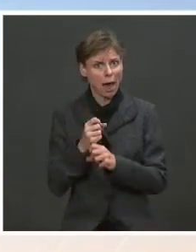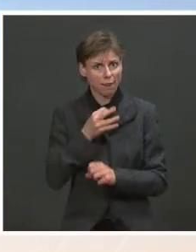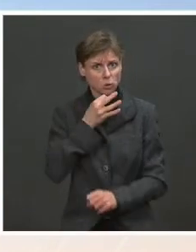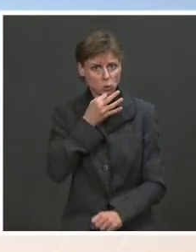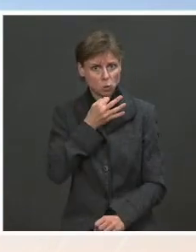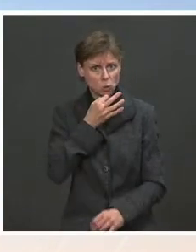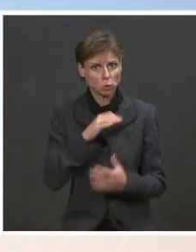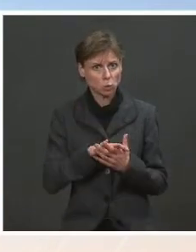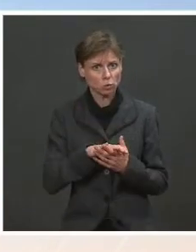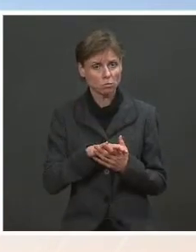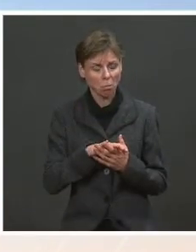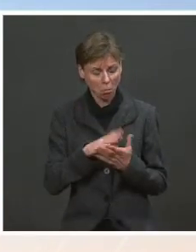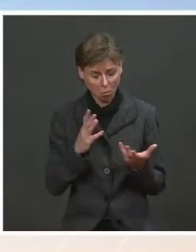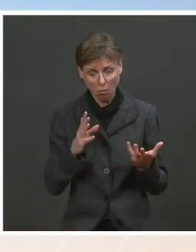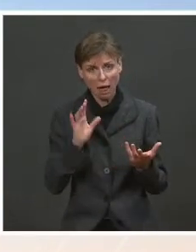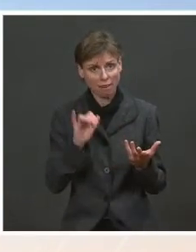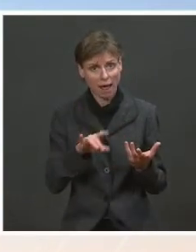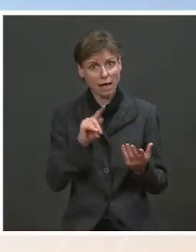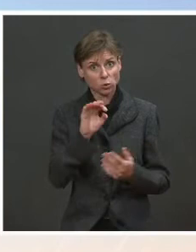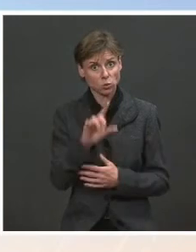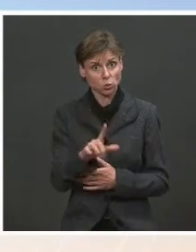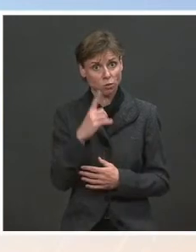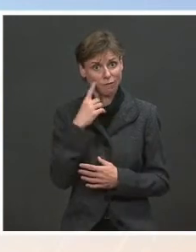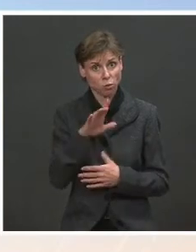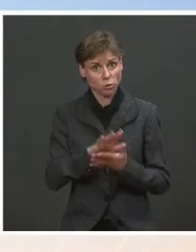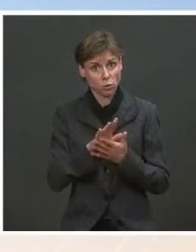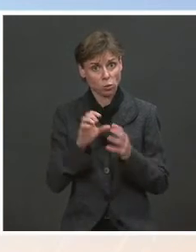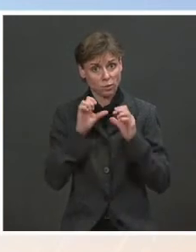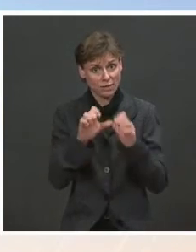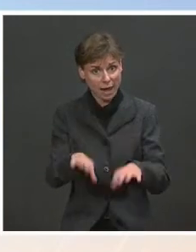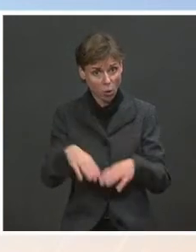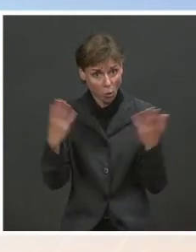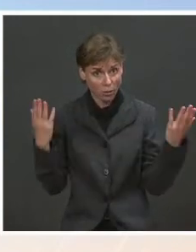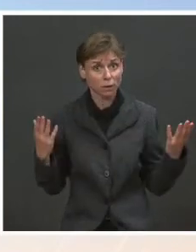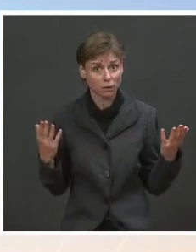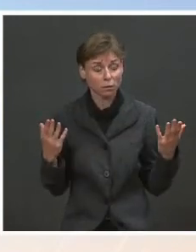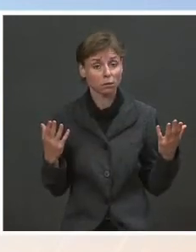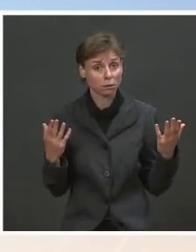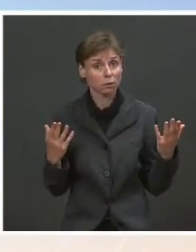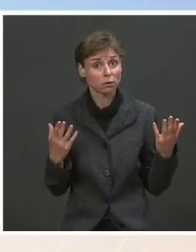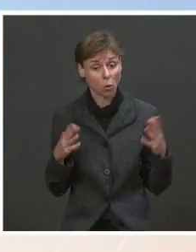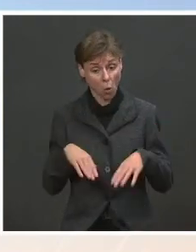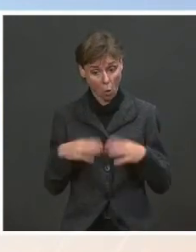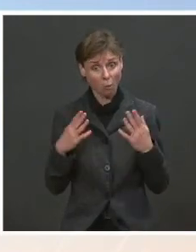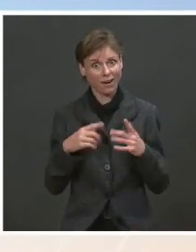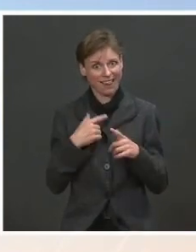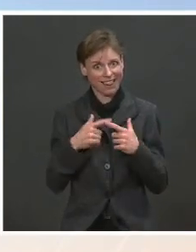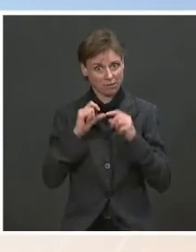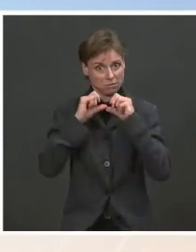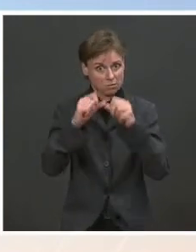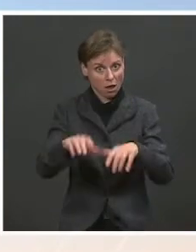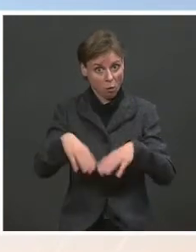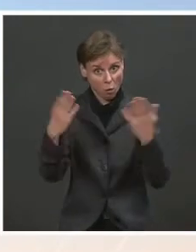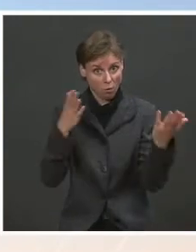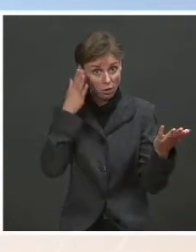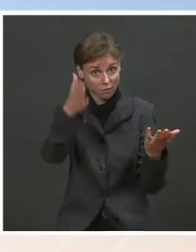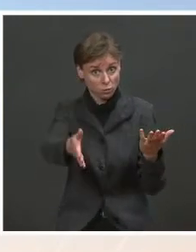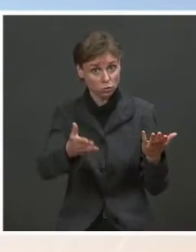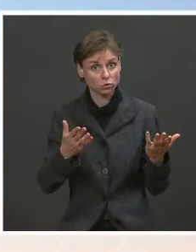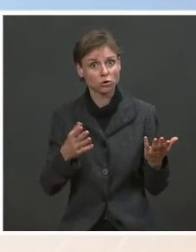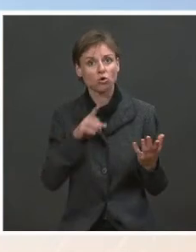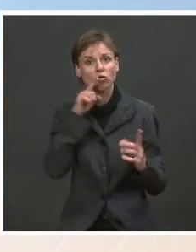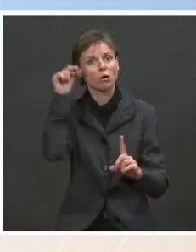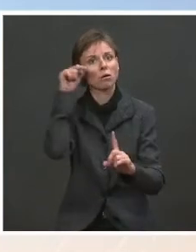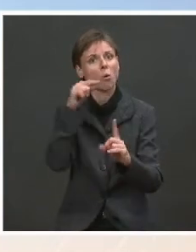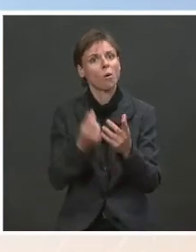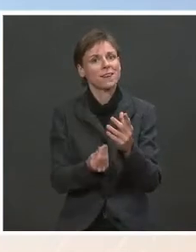a tool to help keep schools open, not only reopen, but keep them open in the near future. The goal really is this spring, we want our